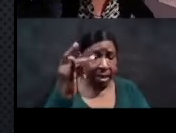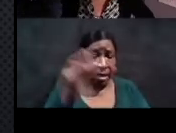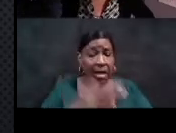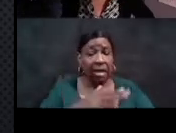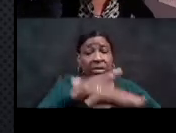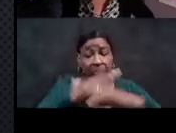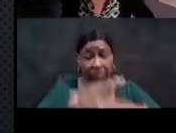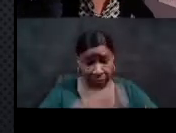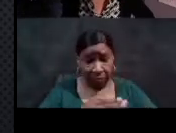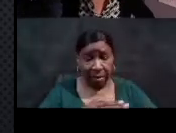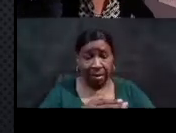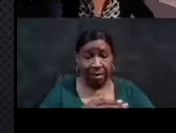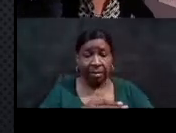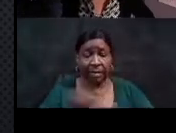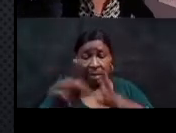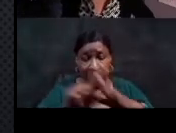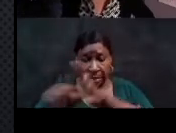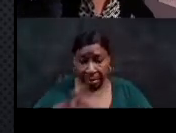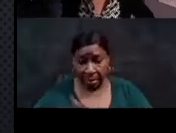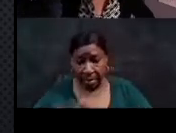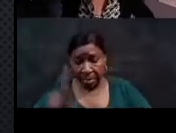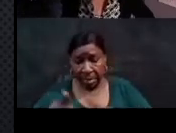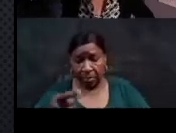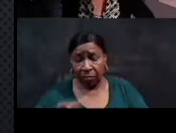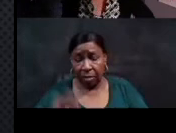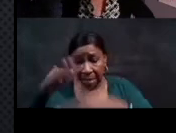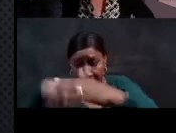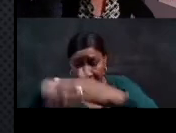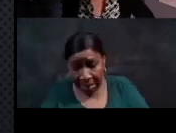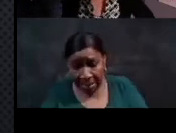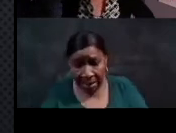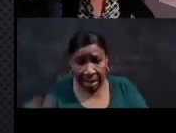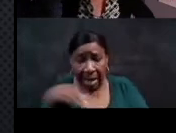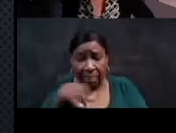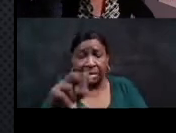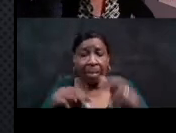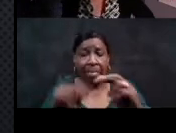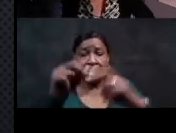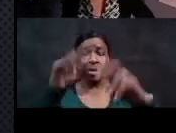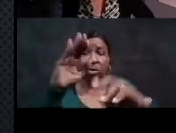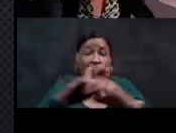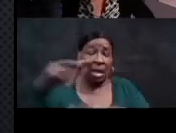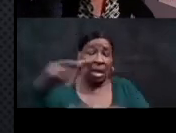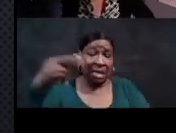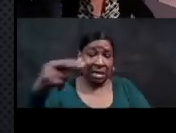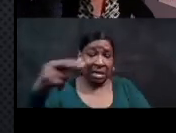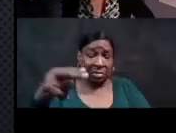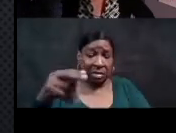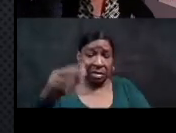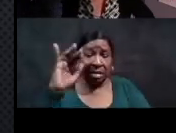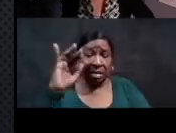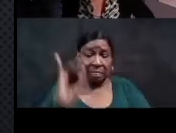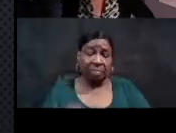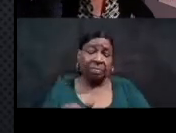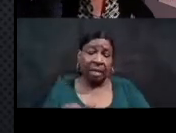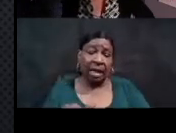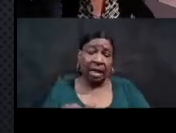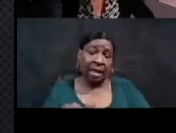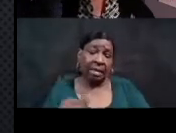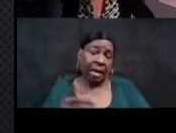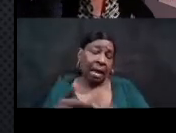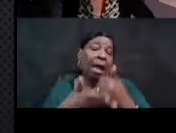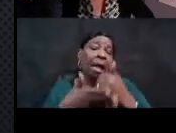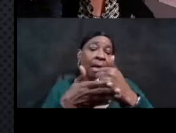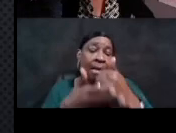to deter, and really built on the colonial histories that enabled the exploitation of island communities who found